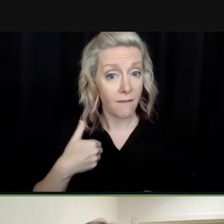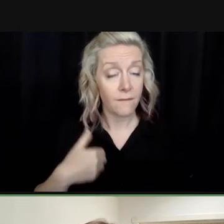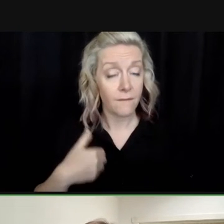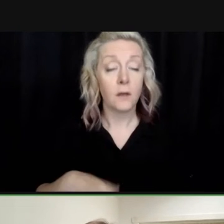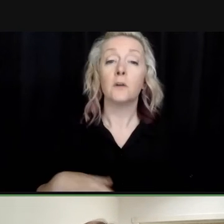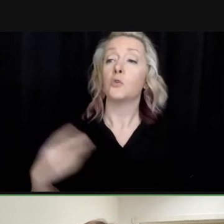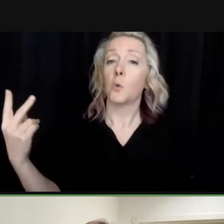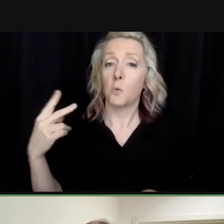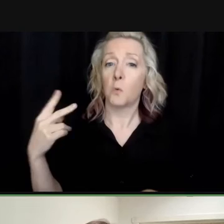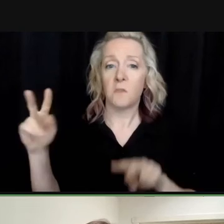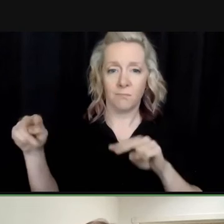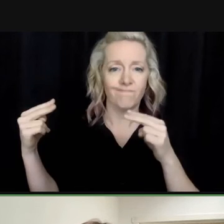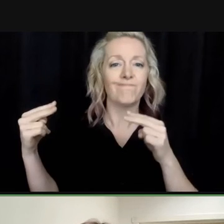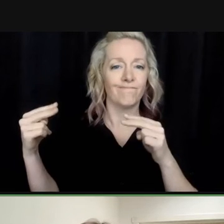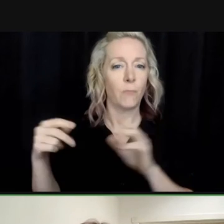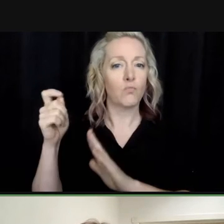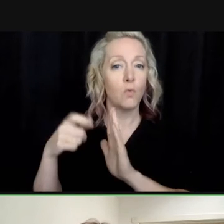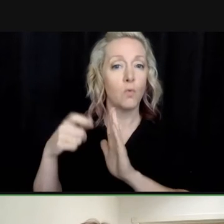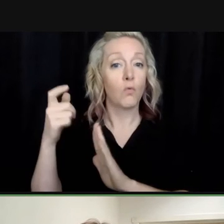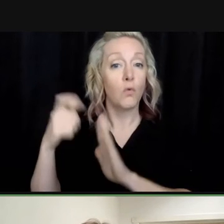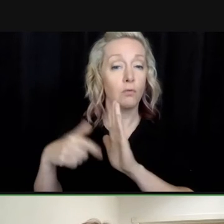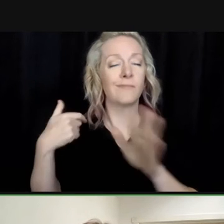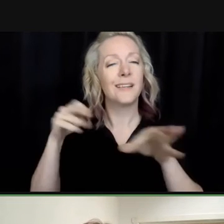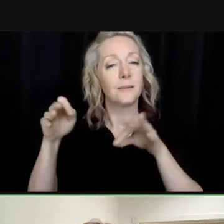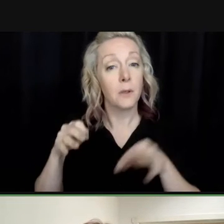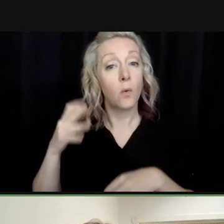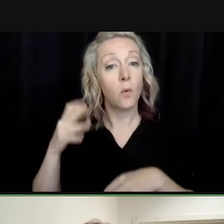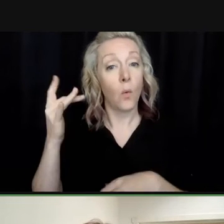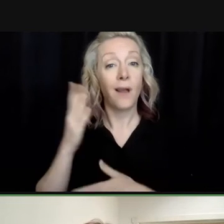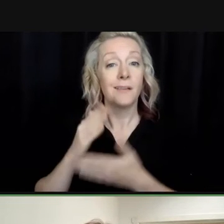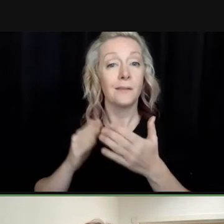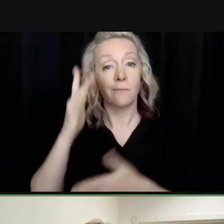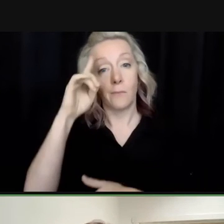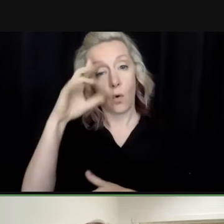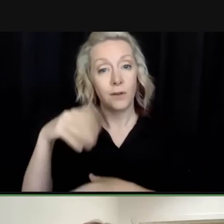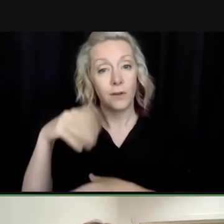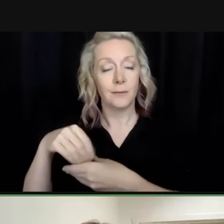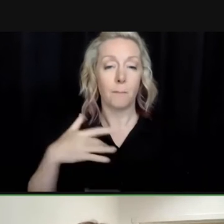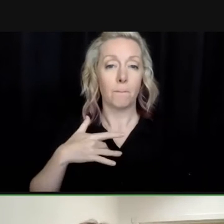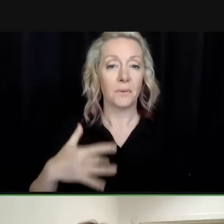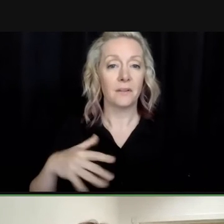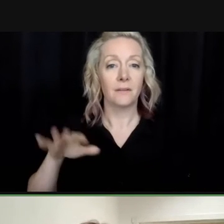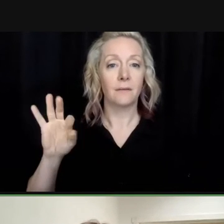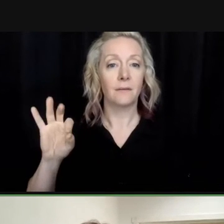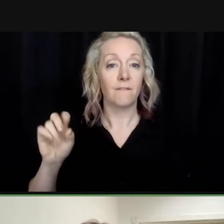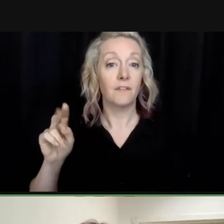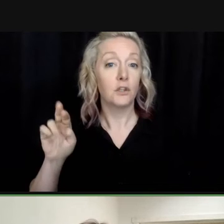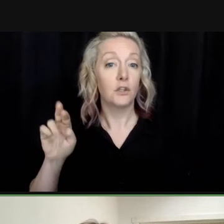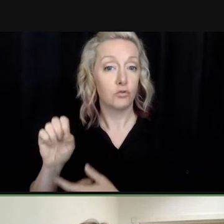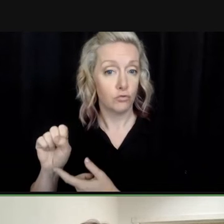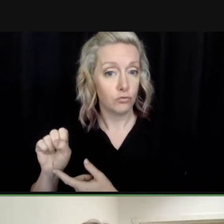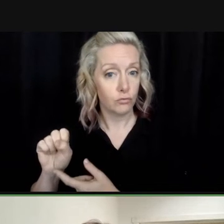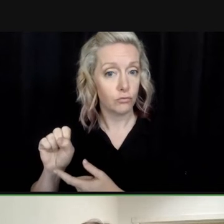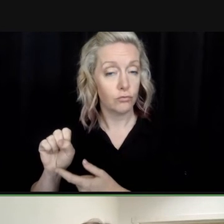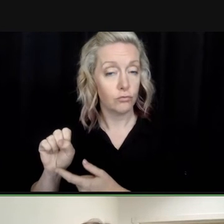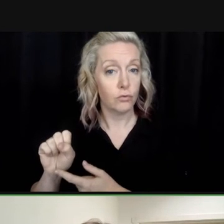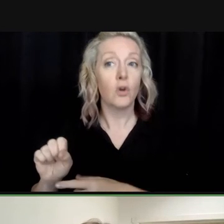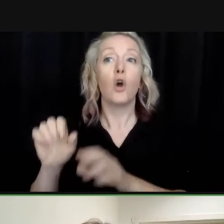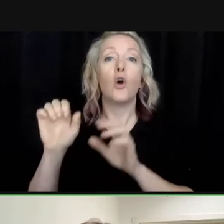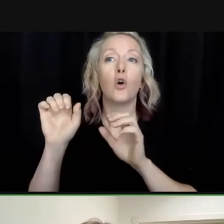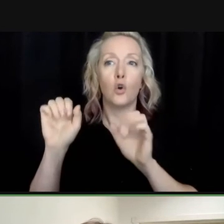talked about why features that you might see in autism could be explained if you thought about someone having both